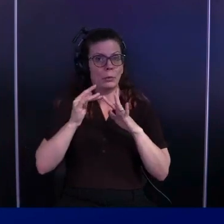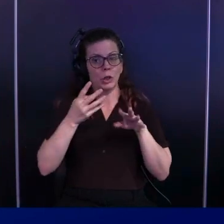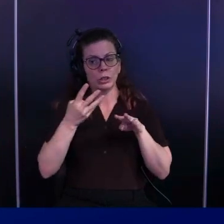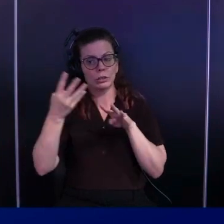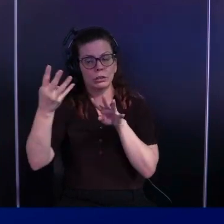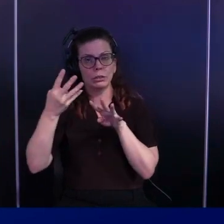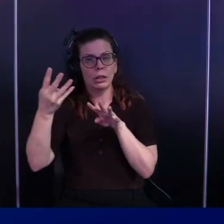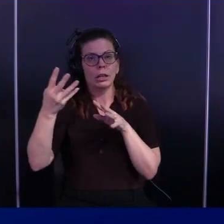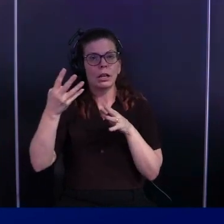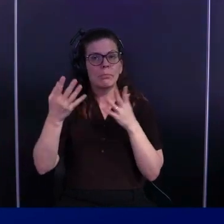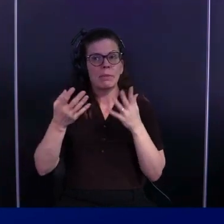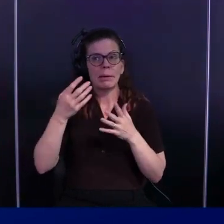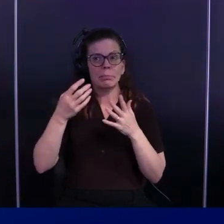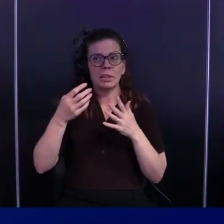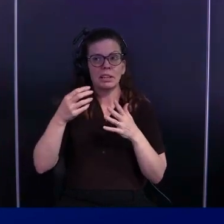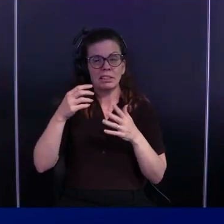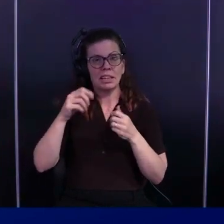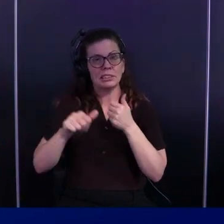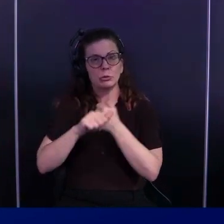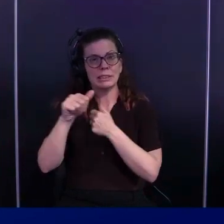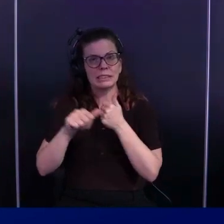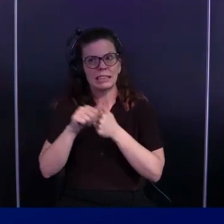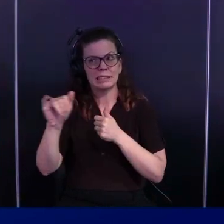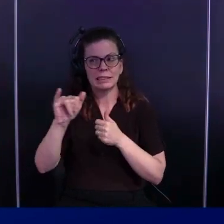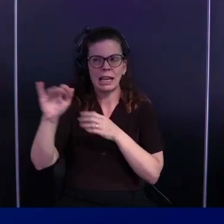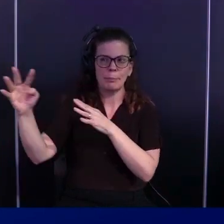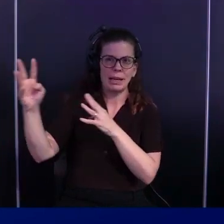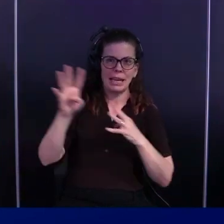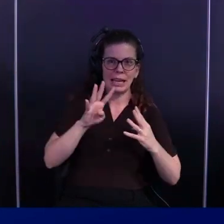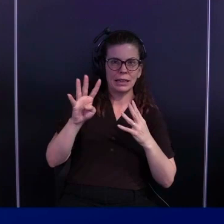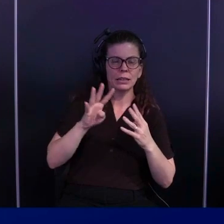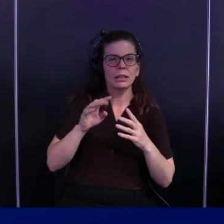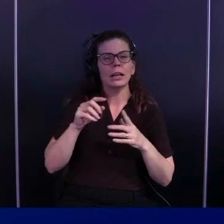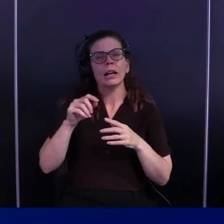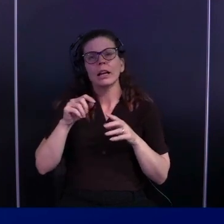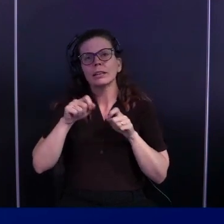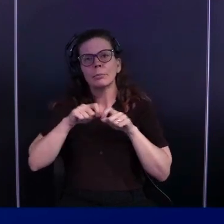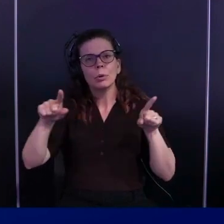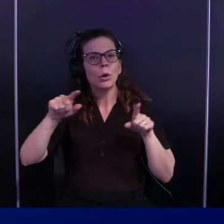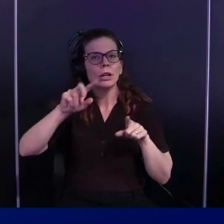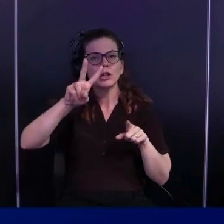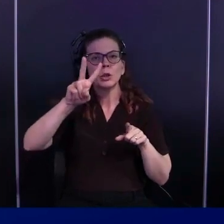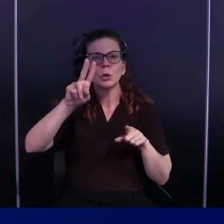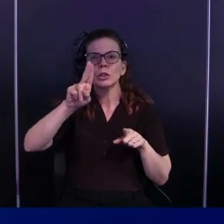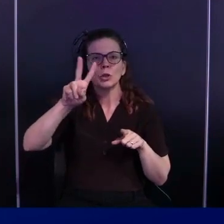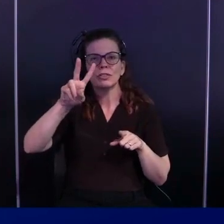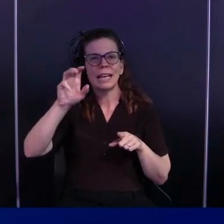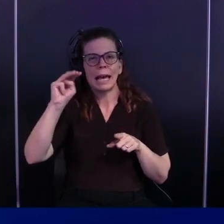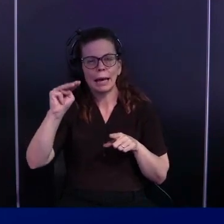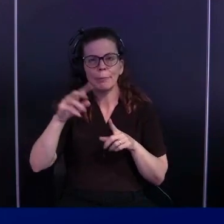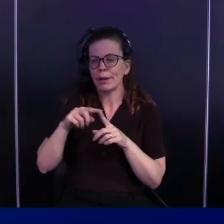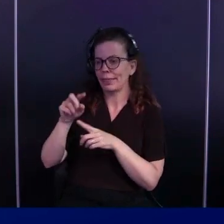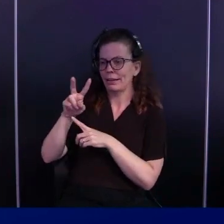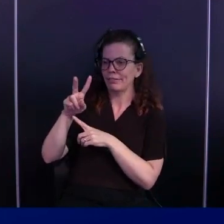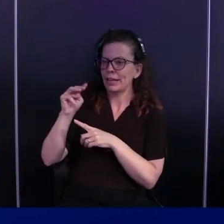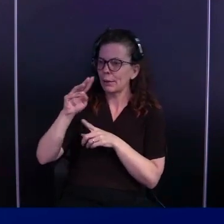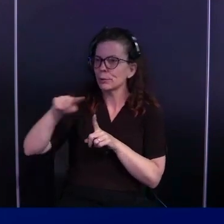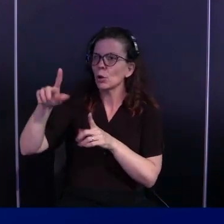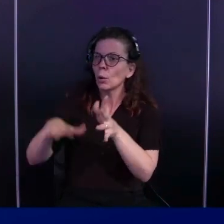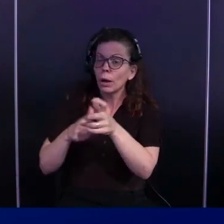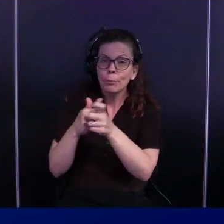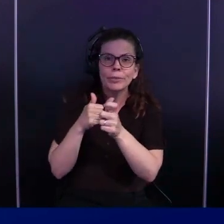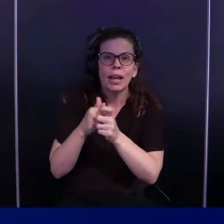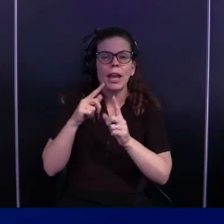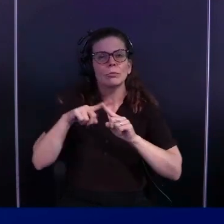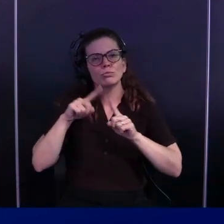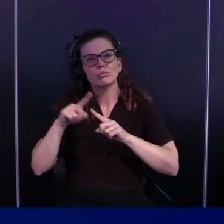as risky as traffic coming in. Like people are deploying new VMs, right? And then these VMs are going out for updates and they're trying all kinds